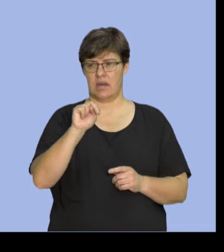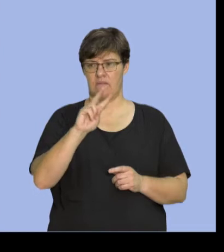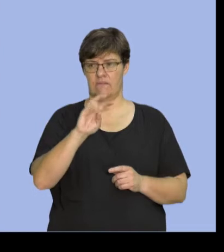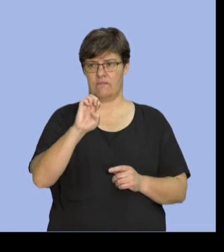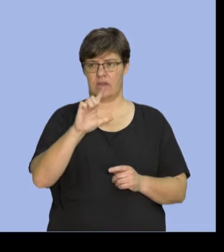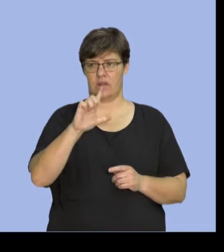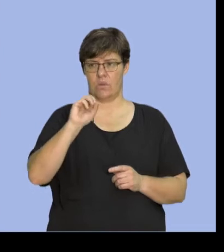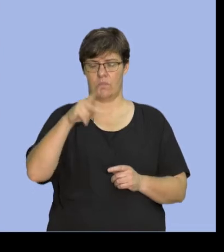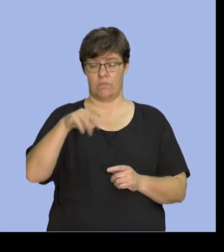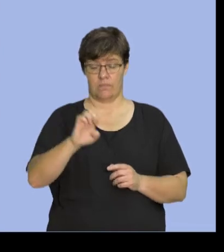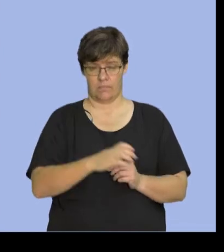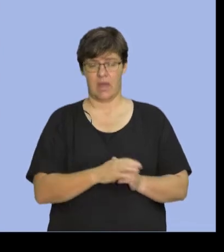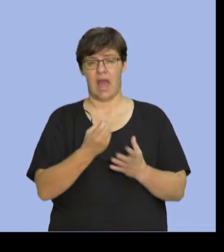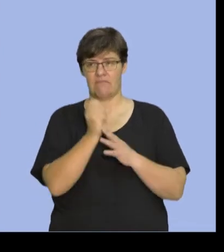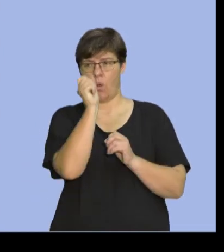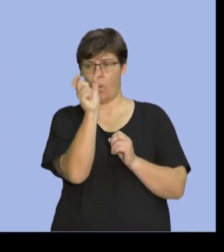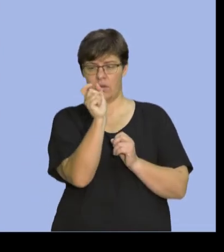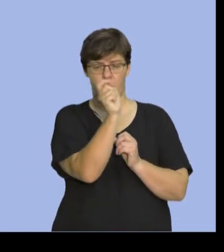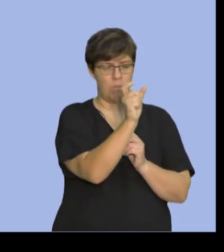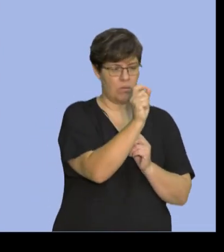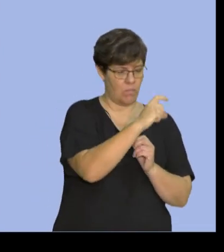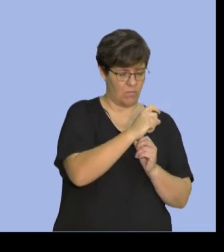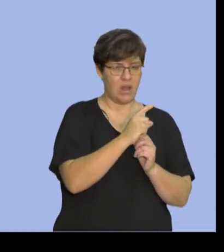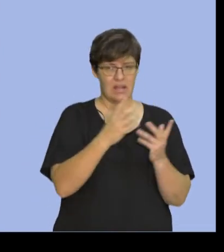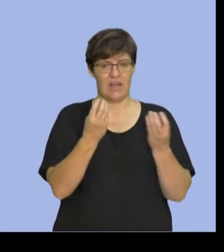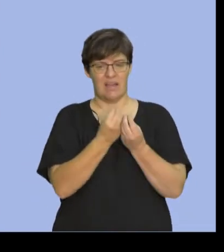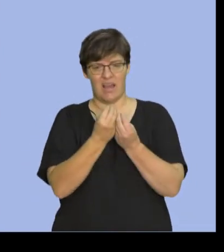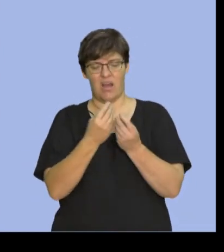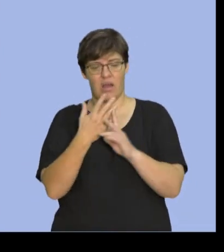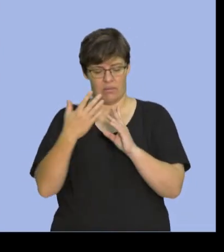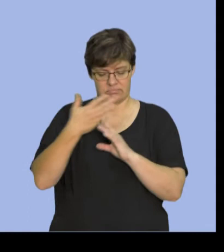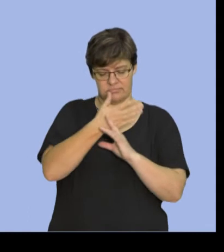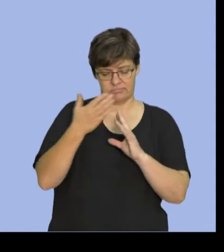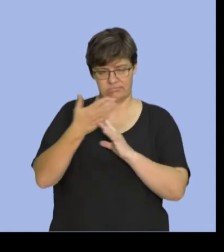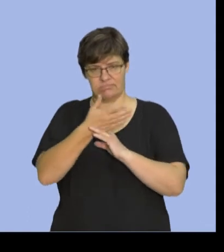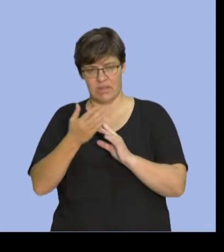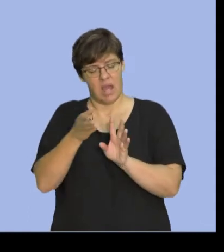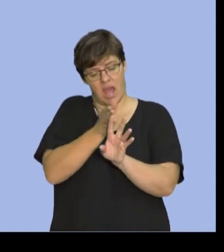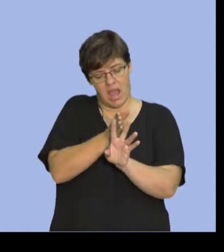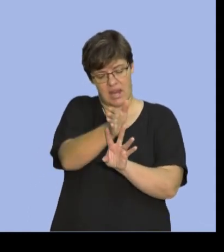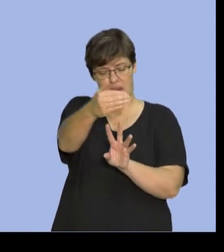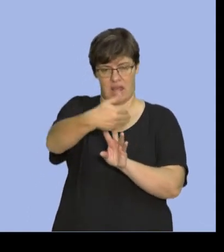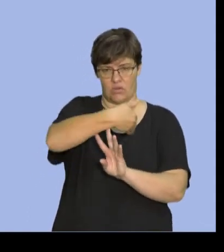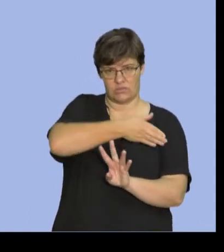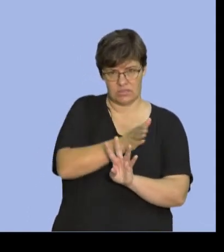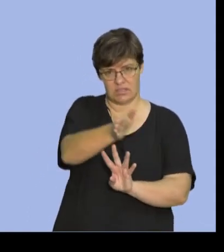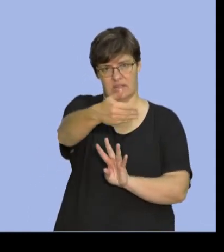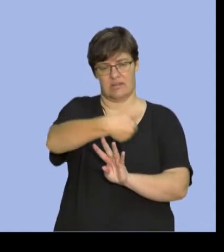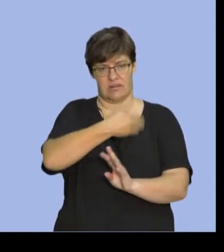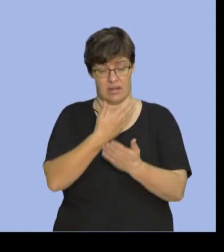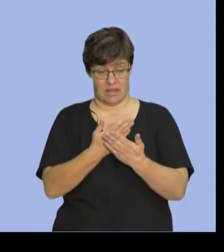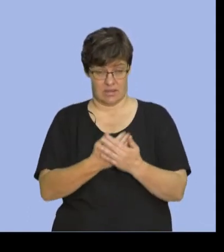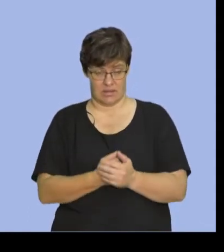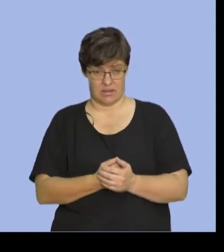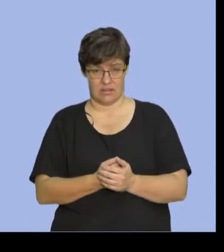or openings which allow for the movement of substances into and out of the nucleus. Remember that the nucleus